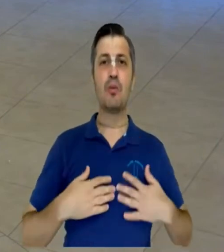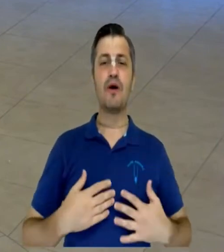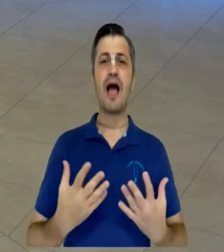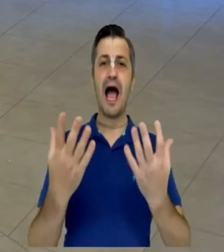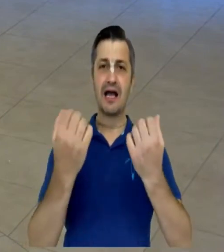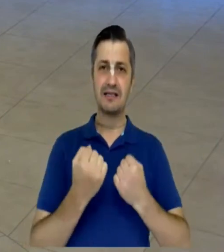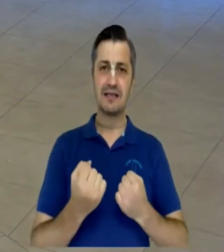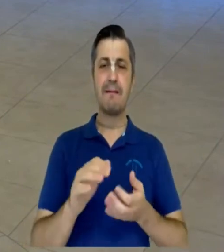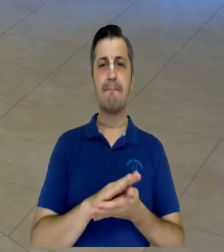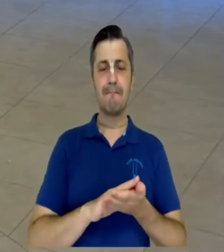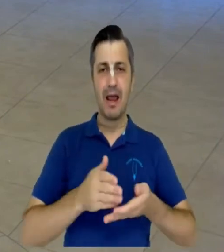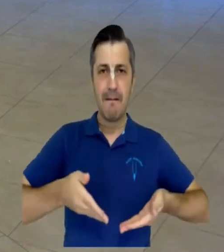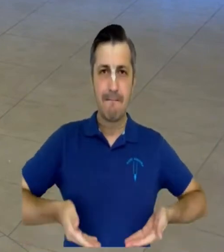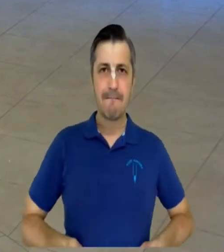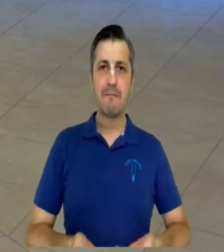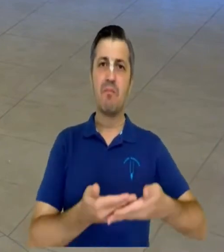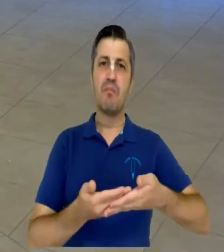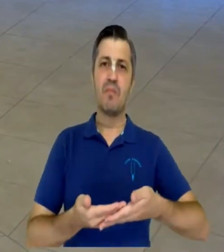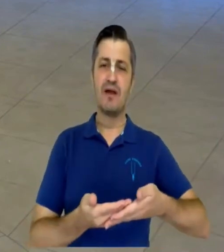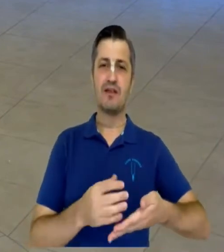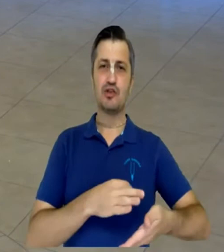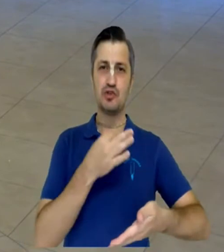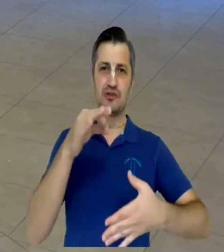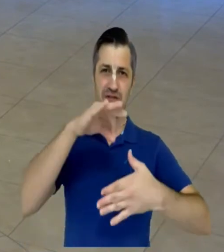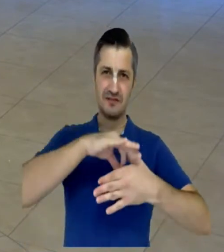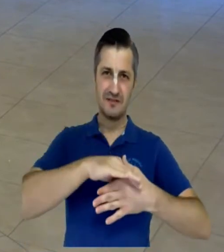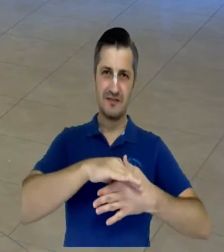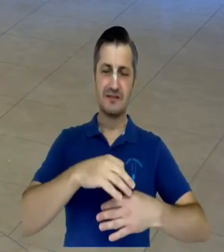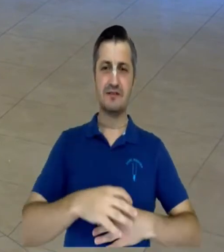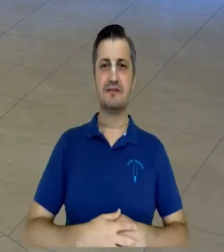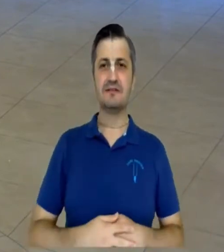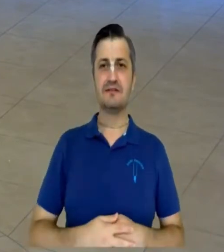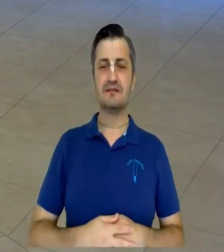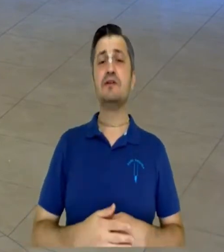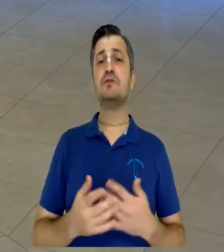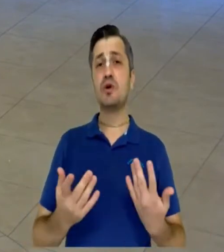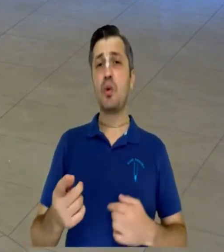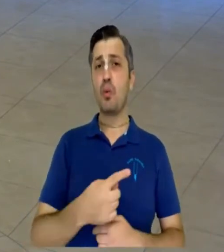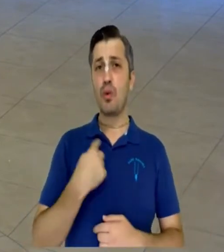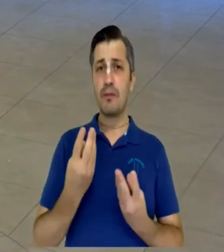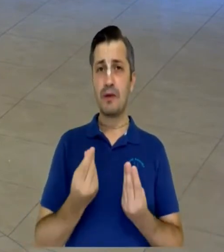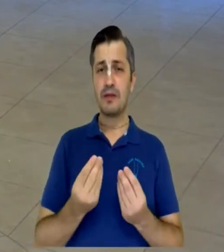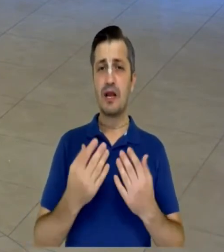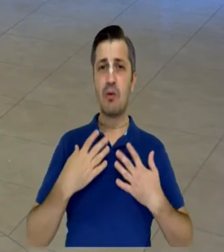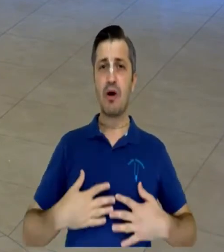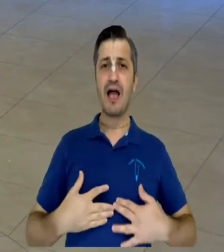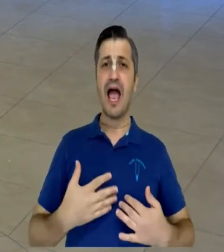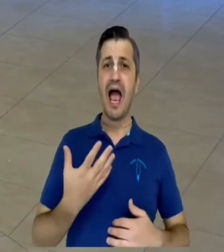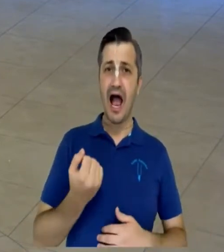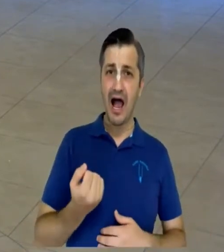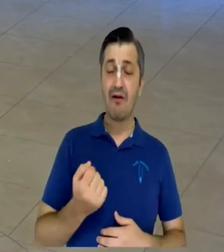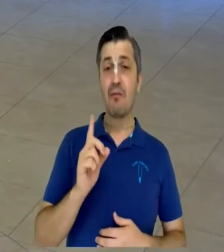dehas, and the dehin means the one who has the body. So we're one of those living entities who have bodies